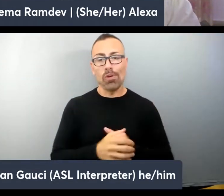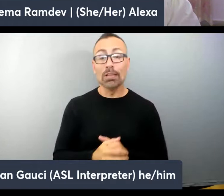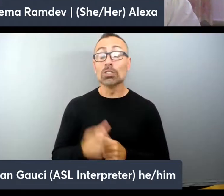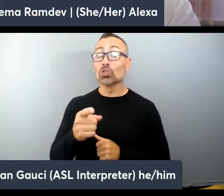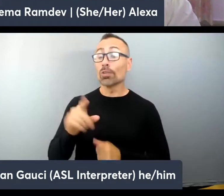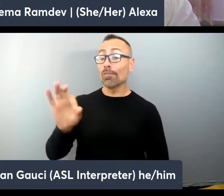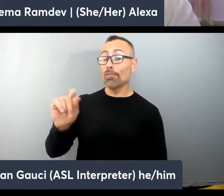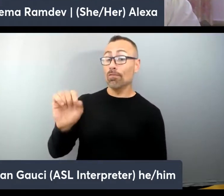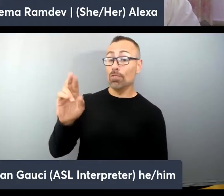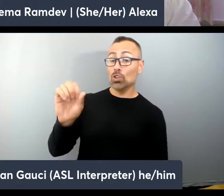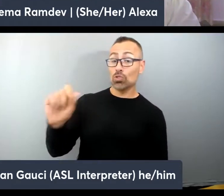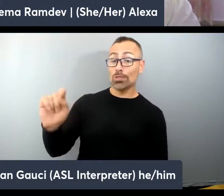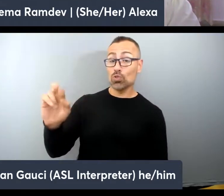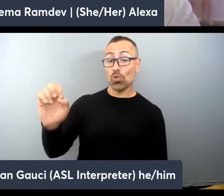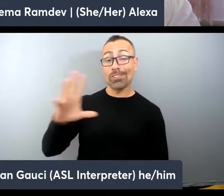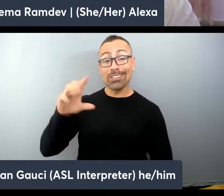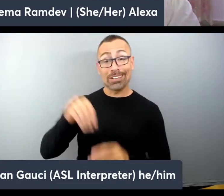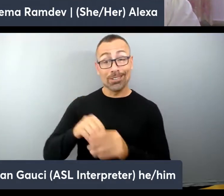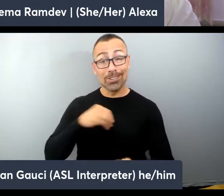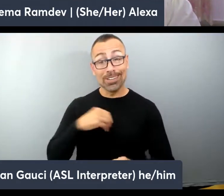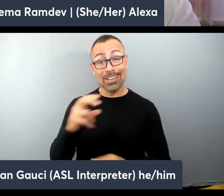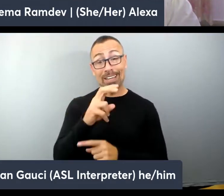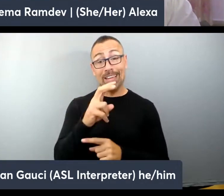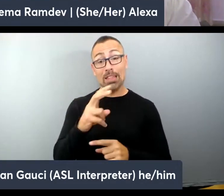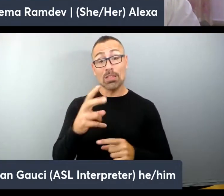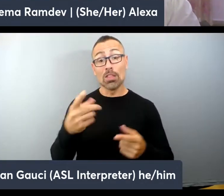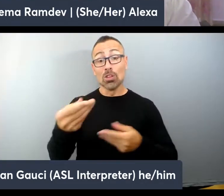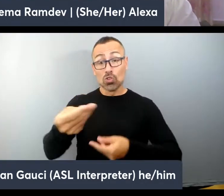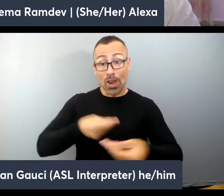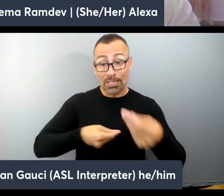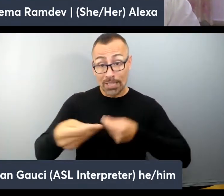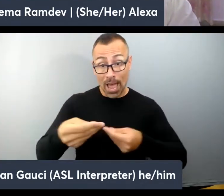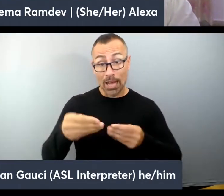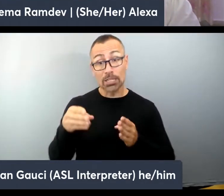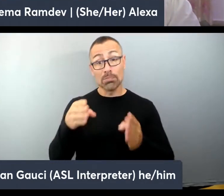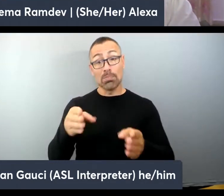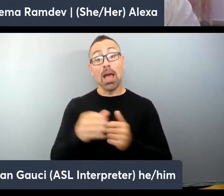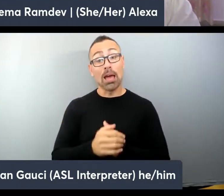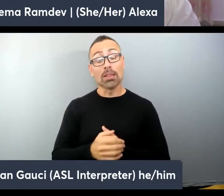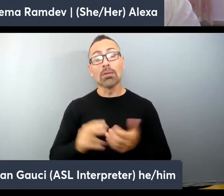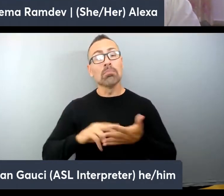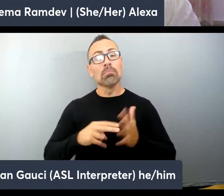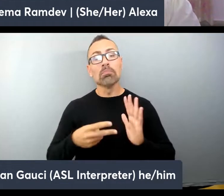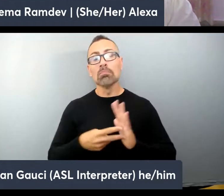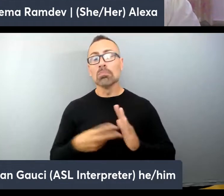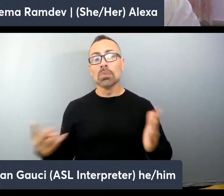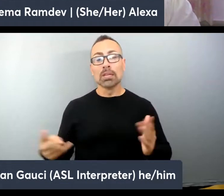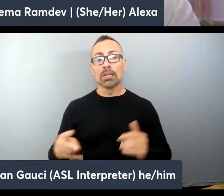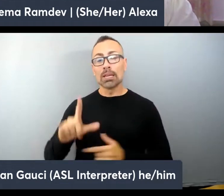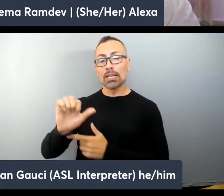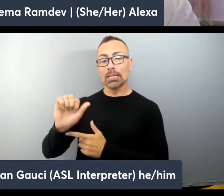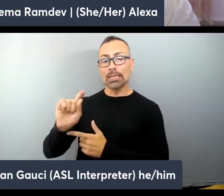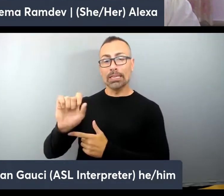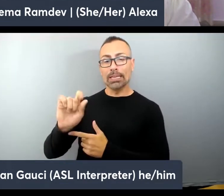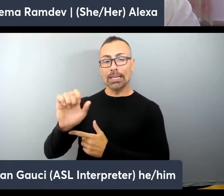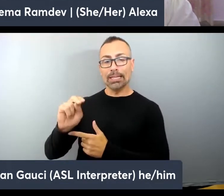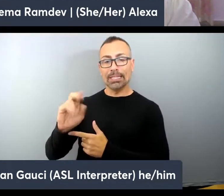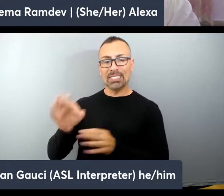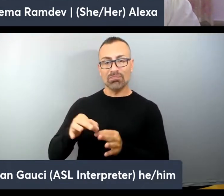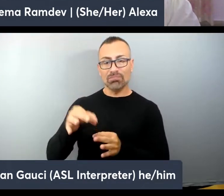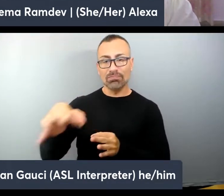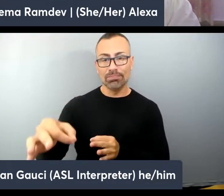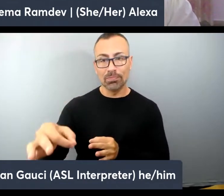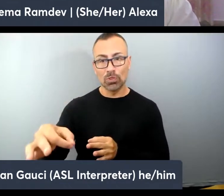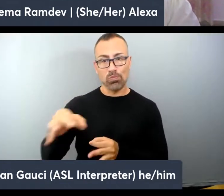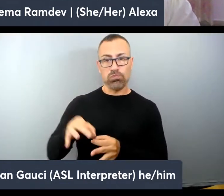that latency must be very low and throughput must be very high, because this is an example of a customer